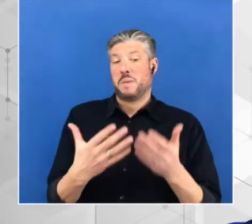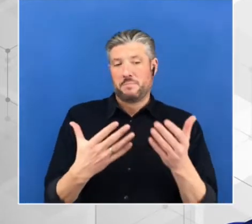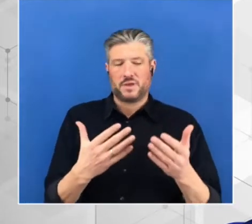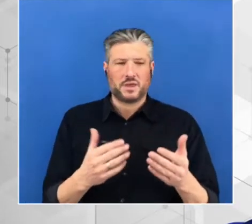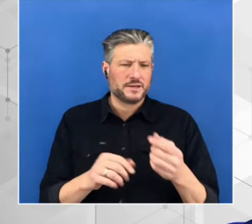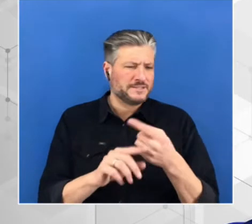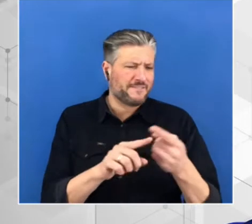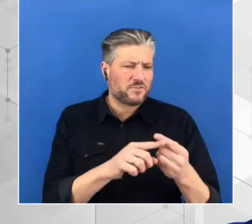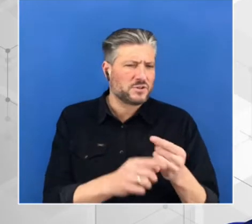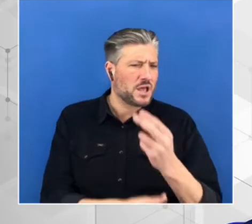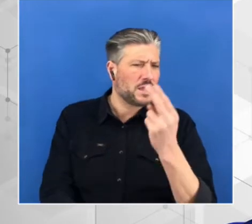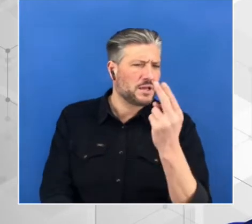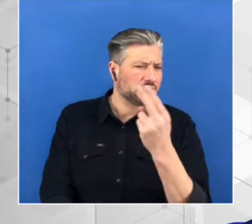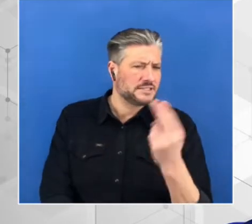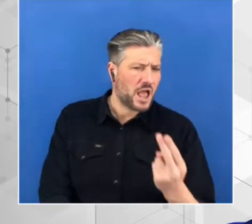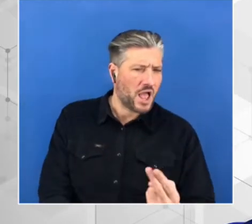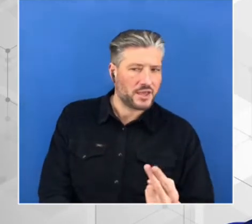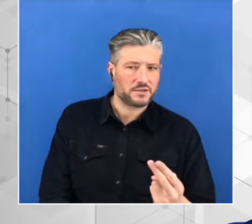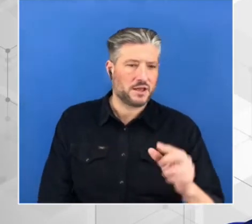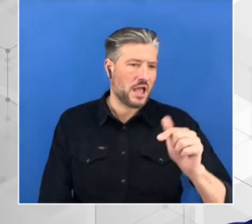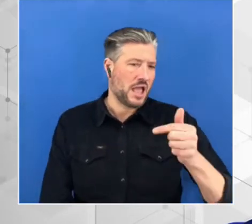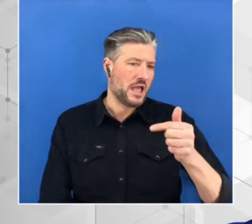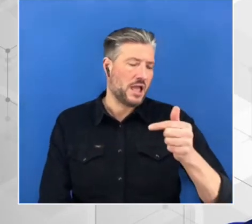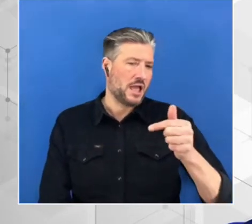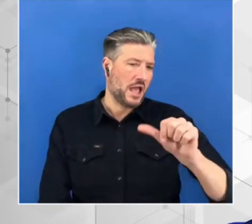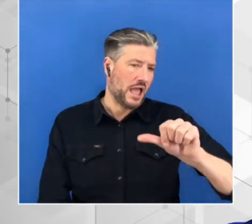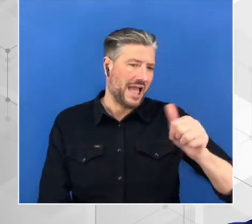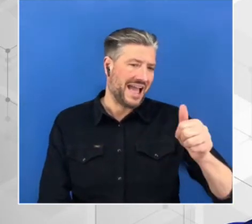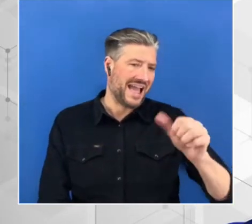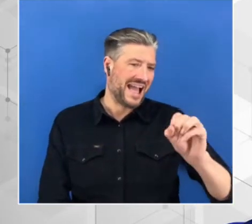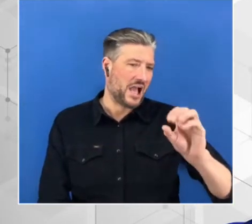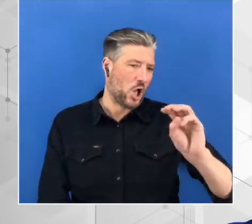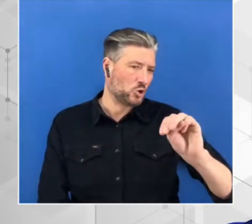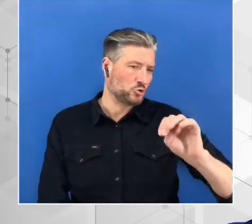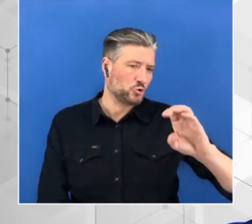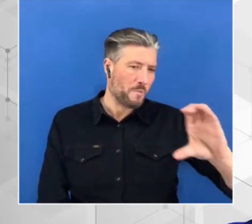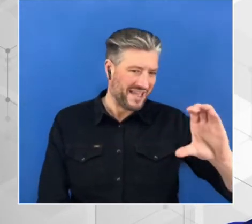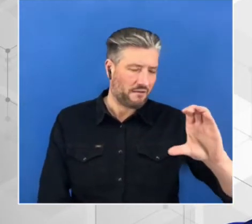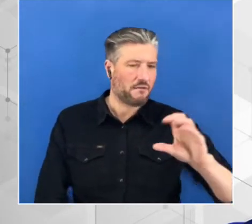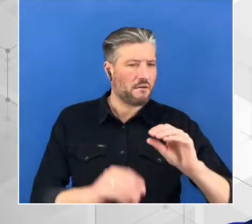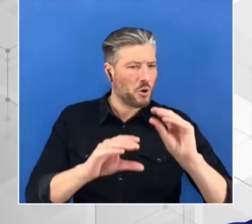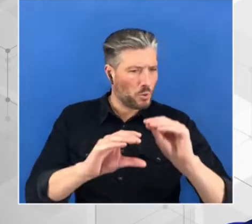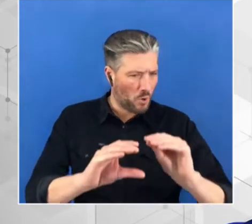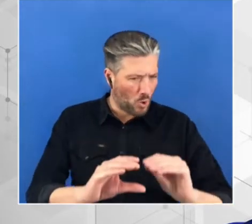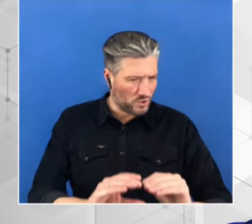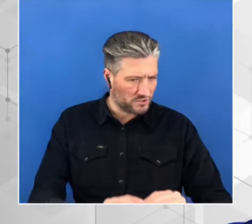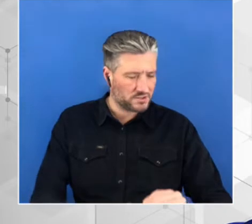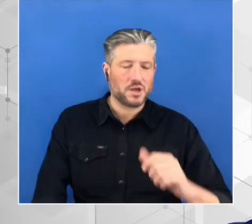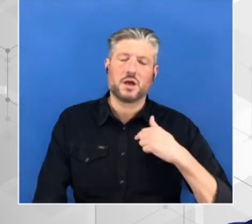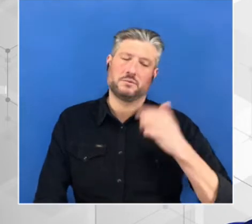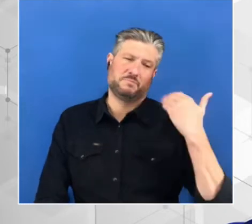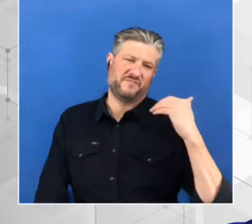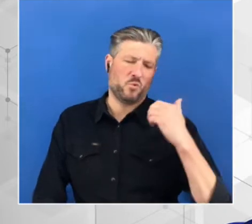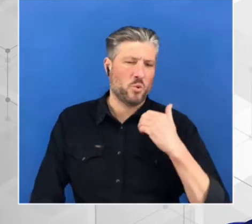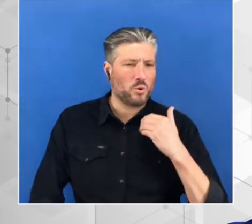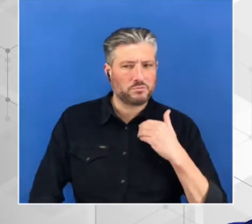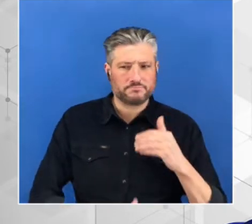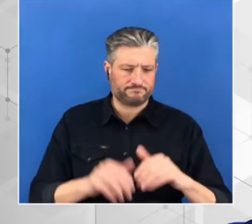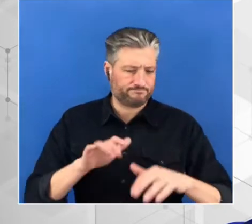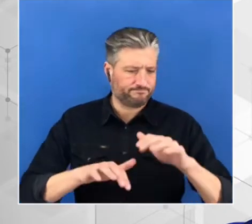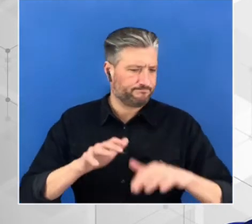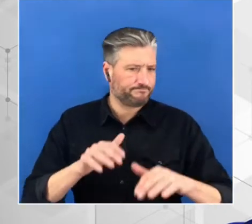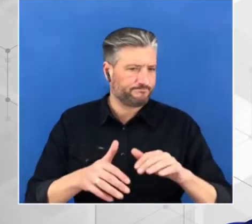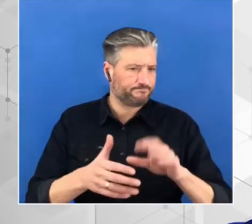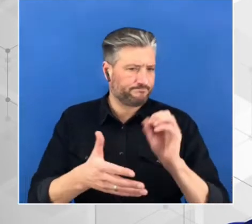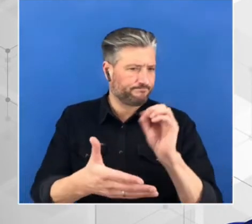an isolated environment, I think Storybook is a very good tool. I wrote about how to test the accessibility of your components using this tool, so